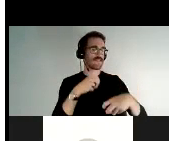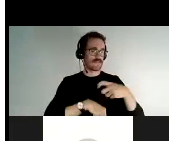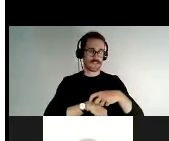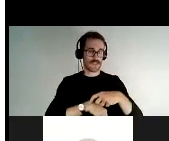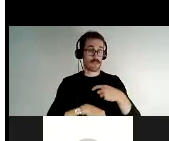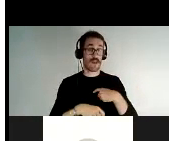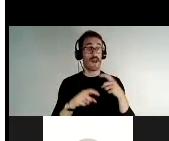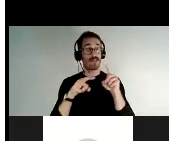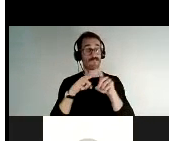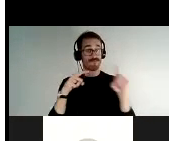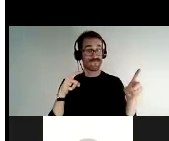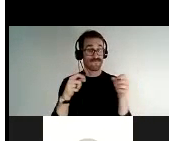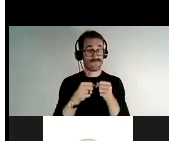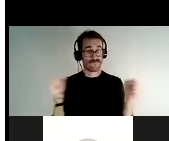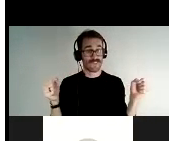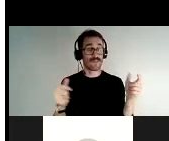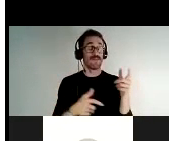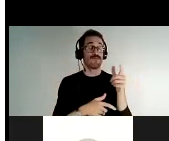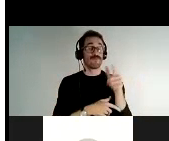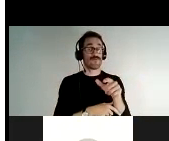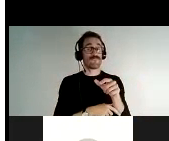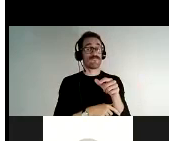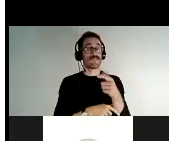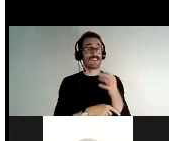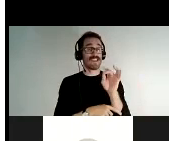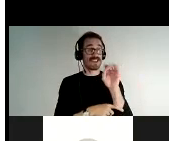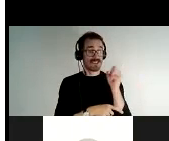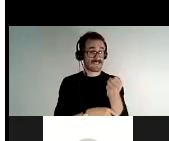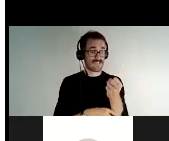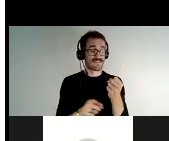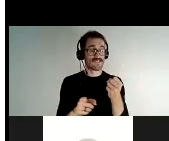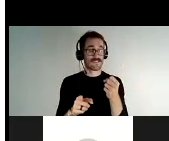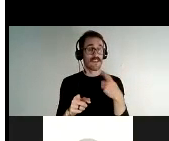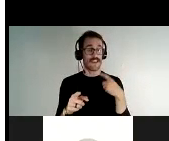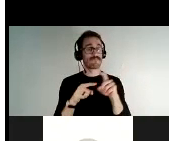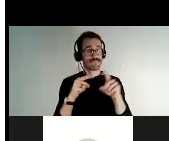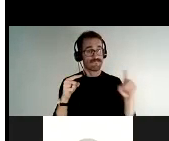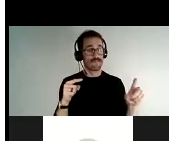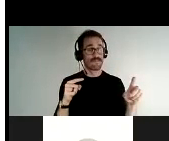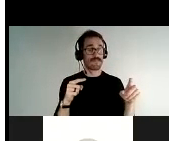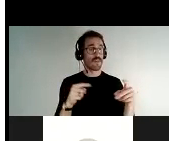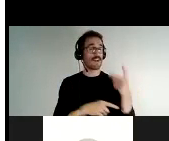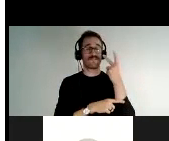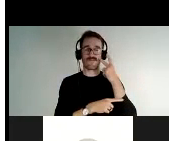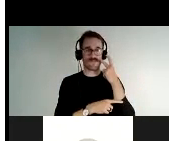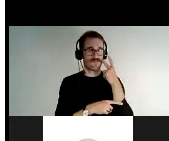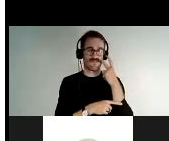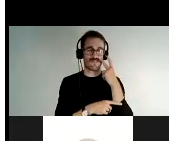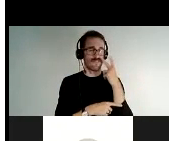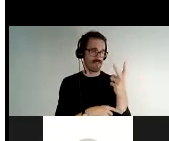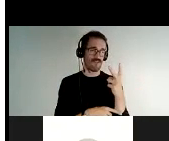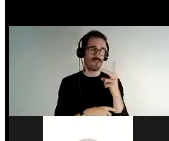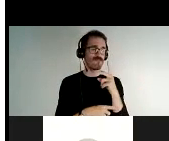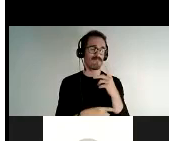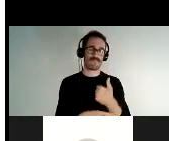1983 when I found Church Street in Toronto, and I saw, like, there were times when